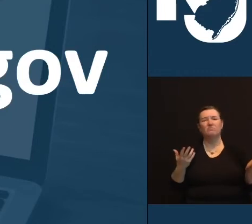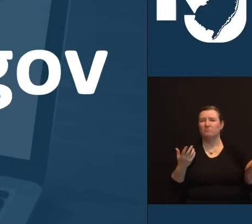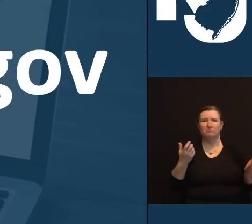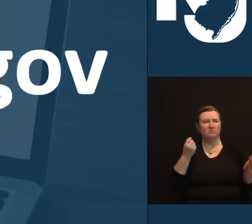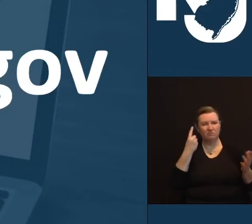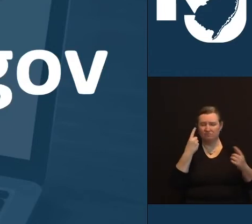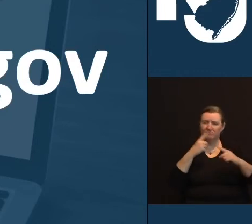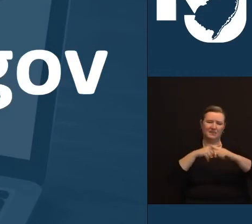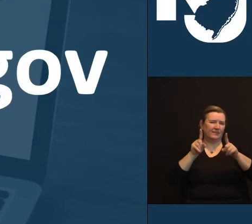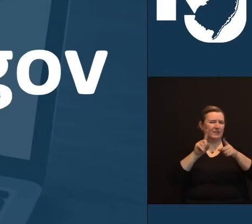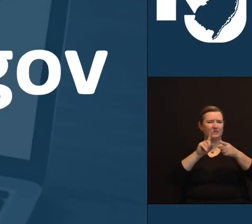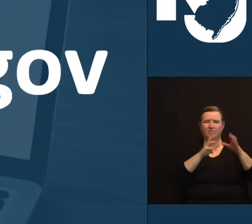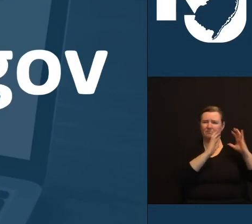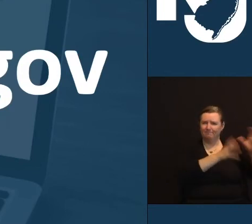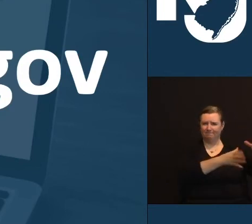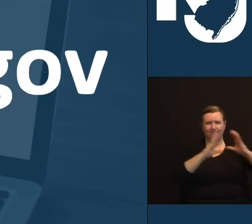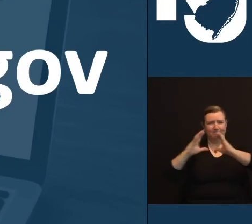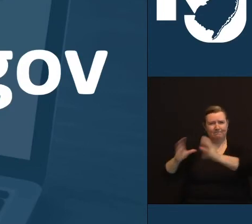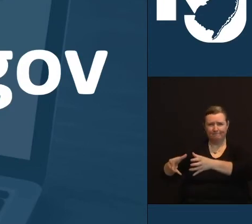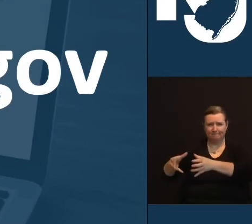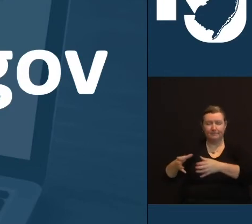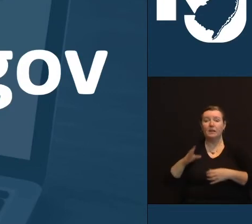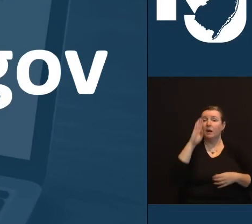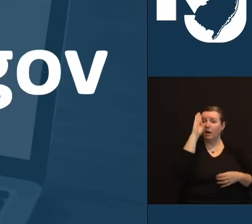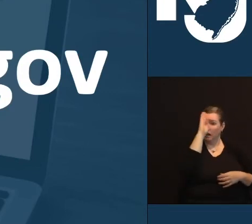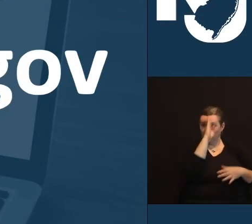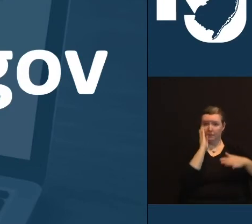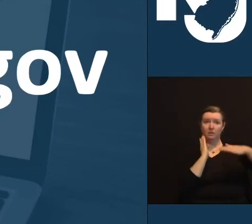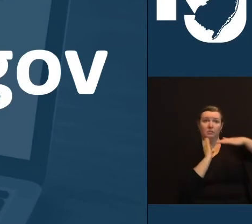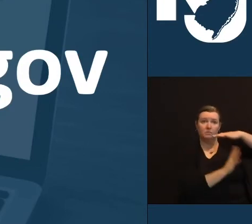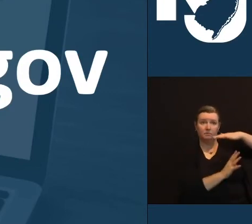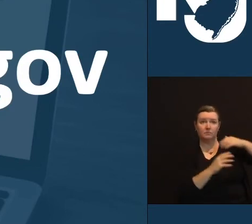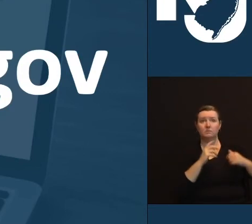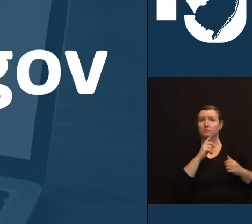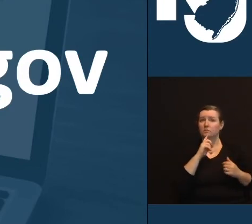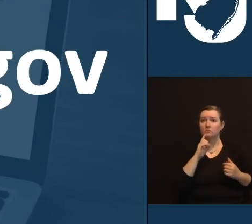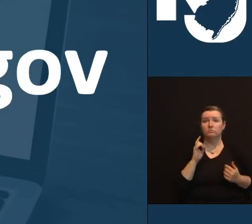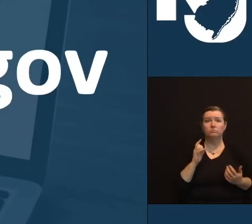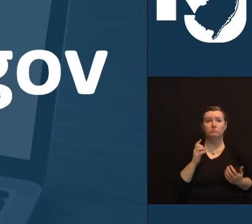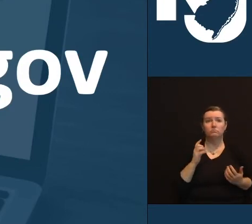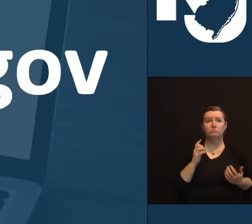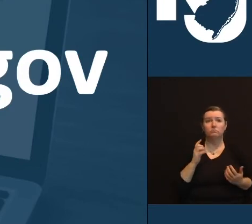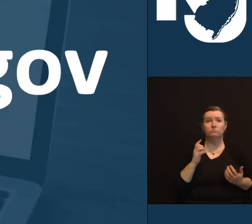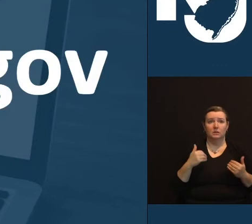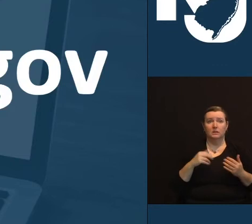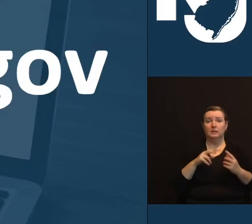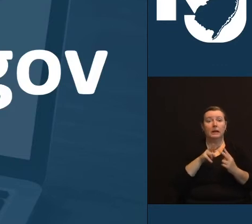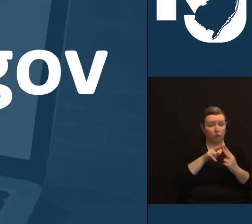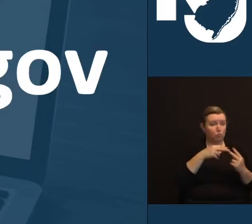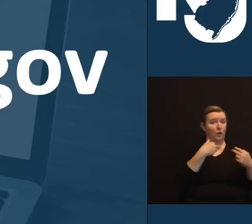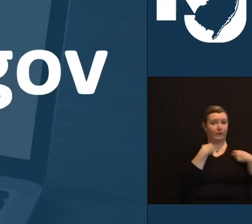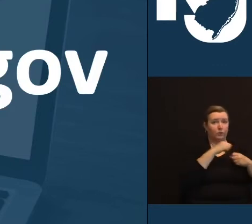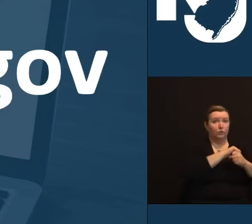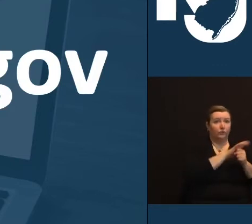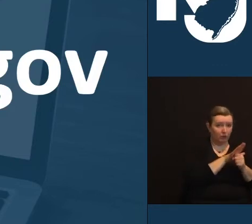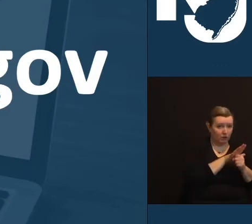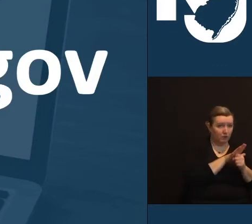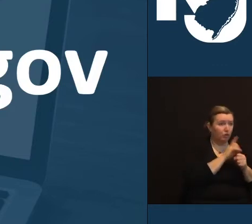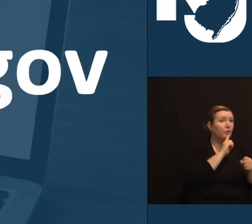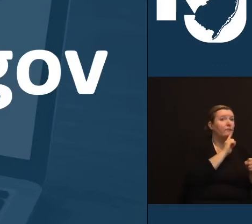not relevant when it comes to hospitalizations. Those are hard cases. They're either COVID-19 confirmed or they're